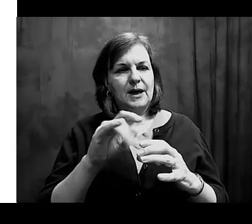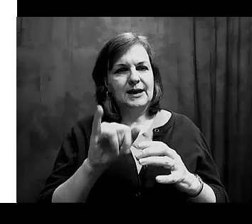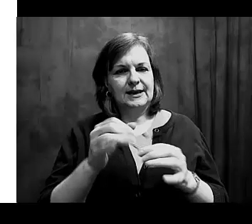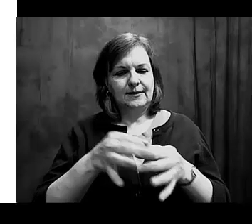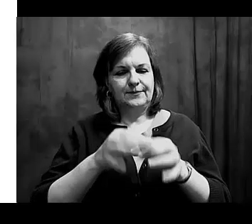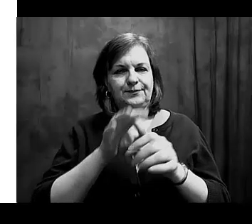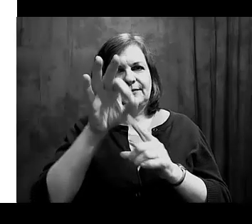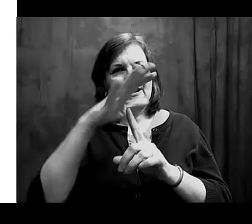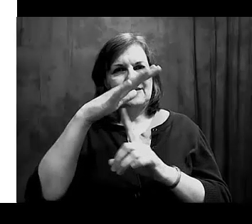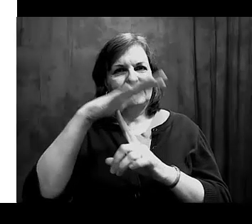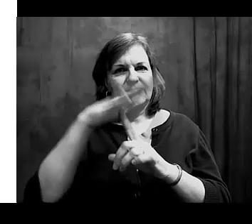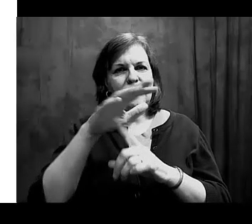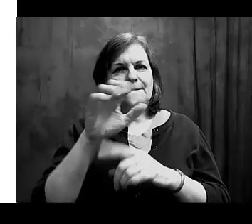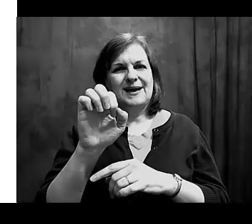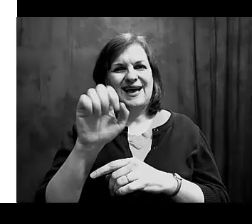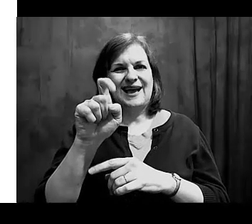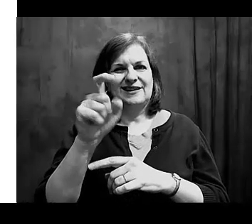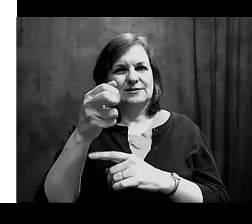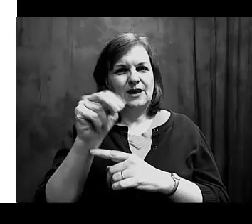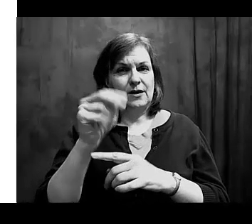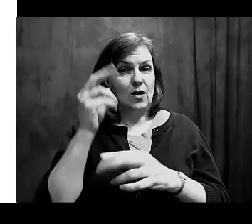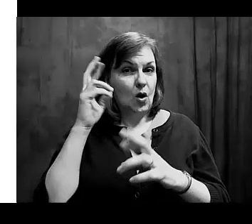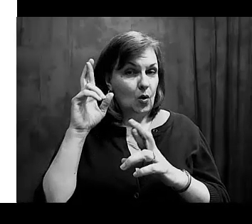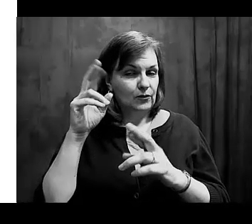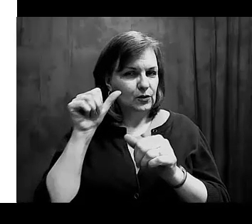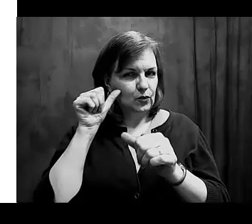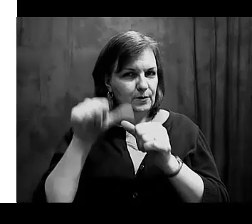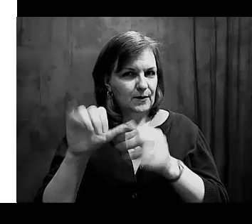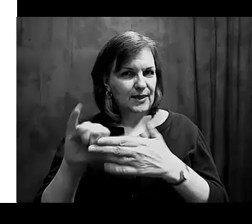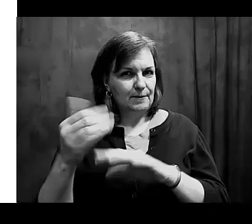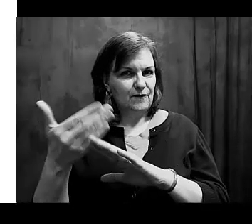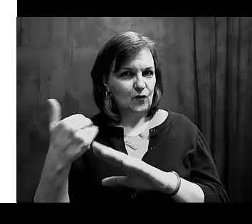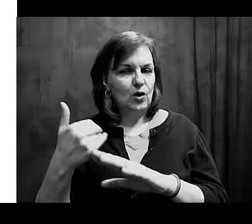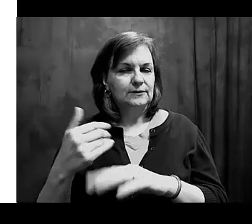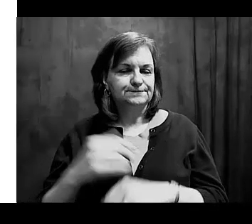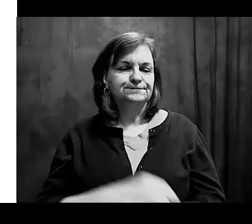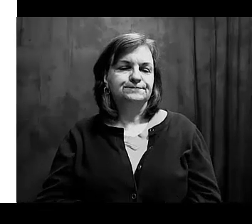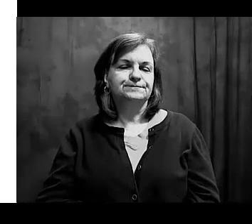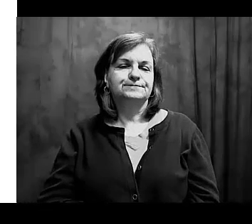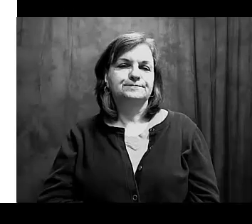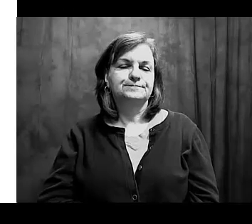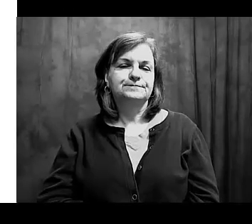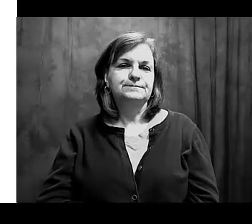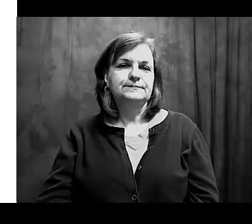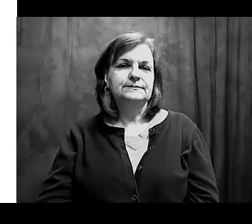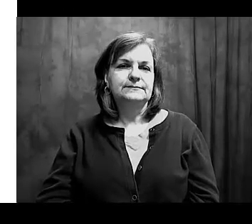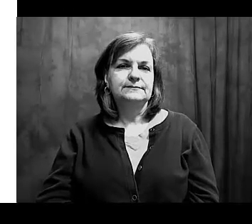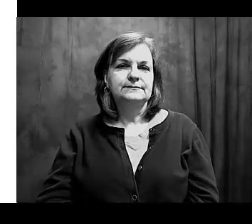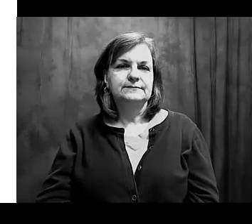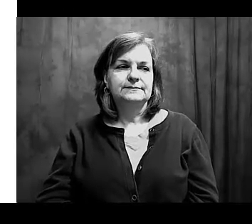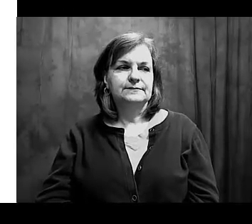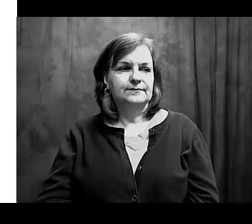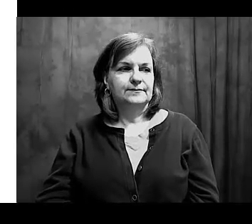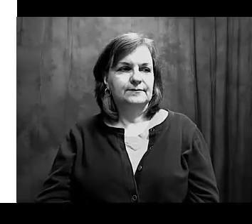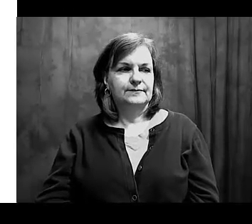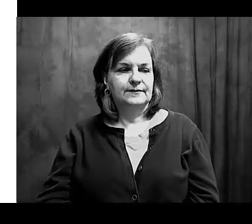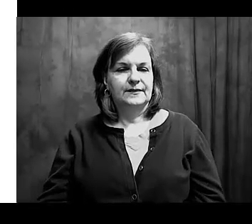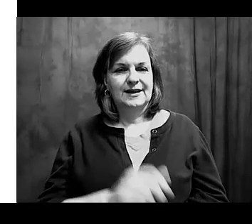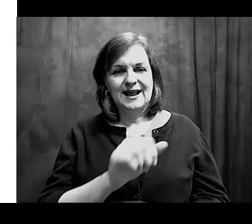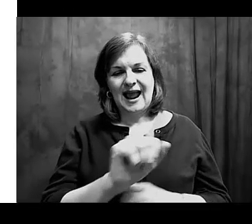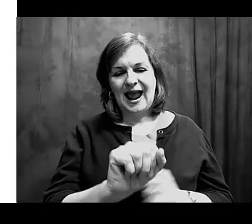single axons, right, coming out. So It's dendrite,